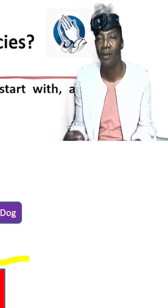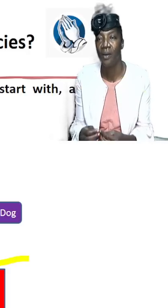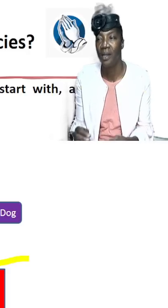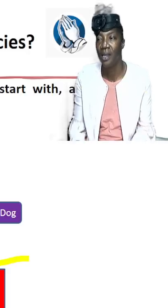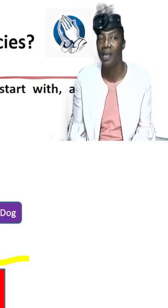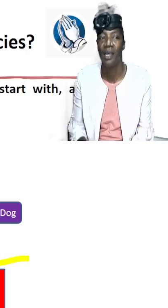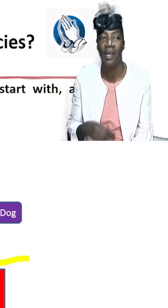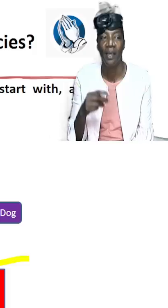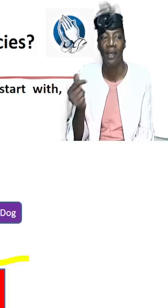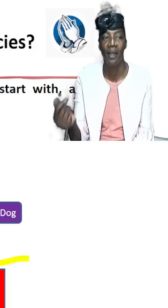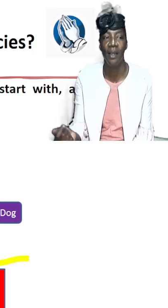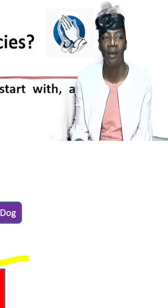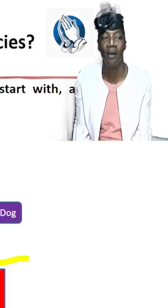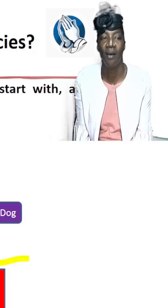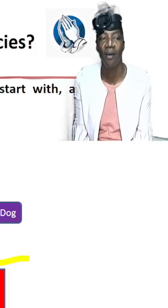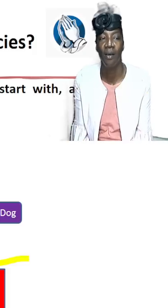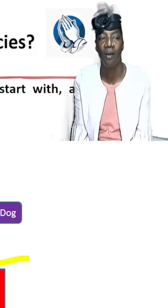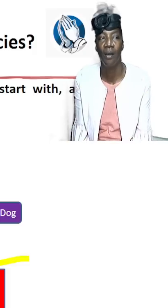dog